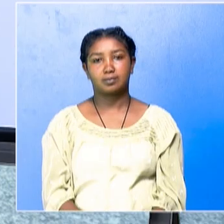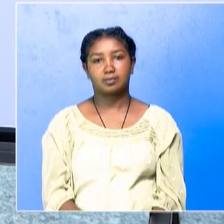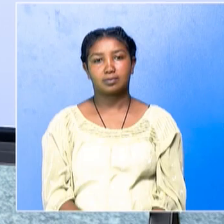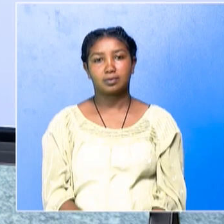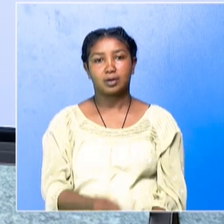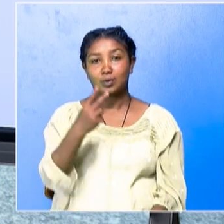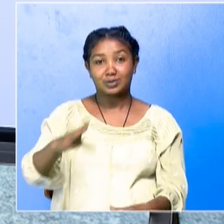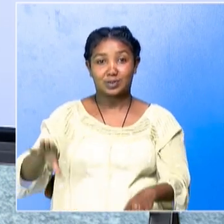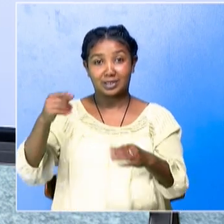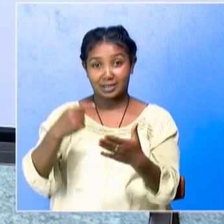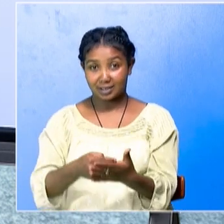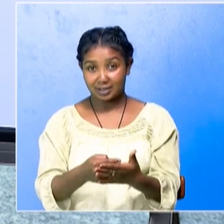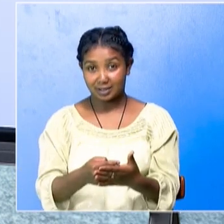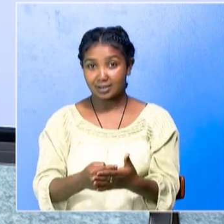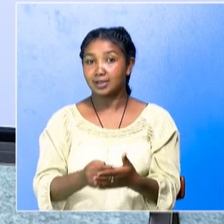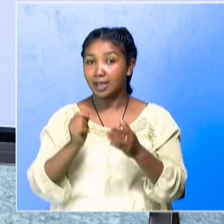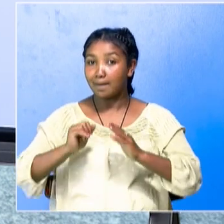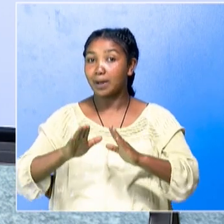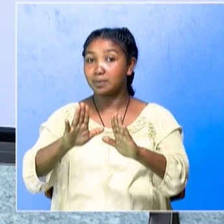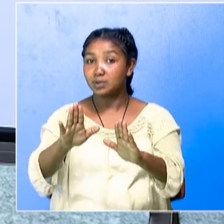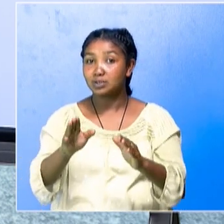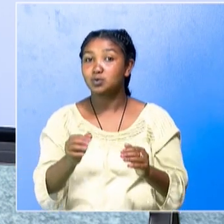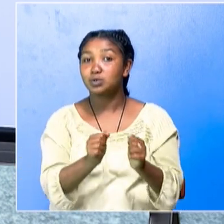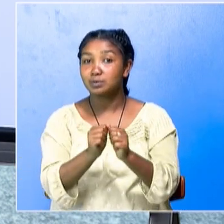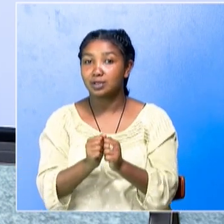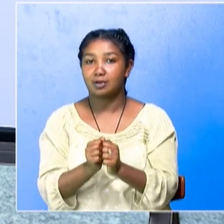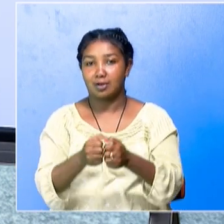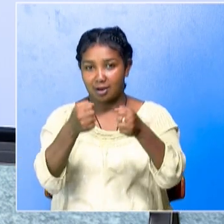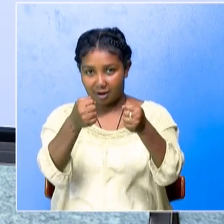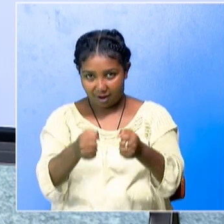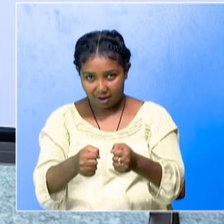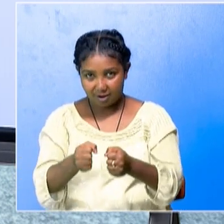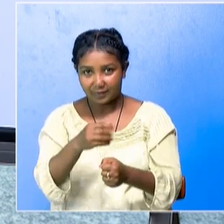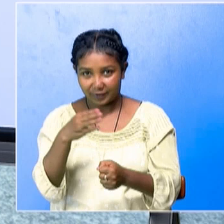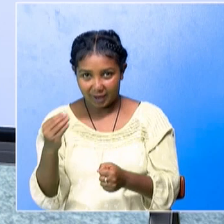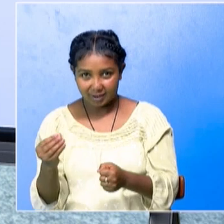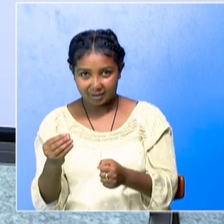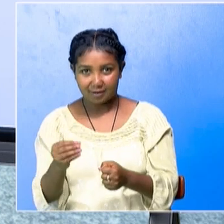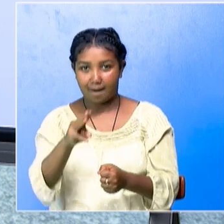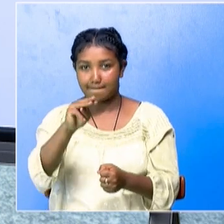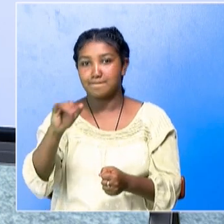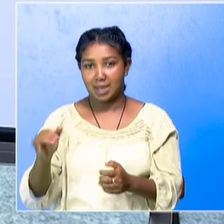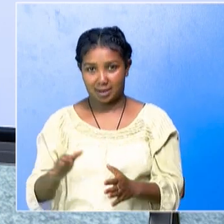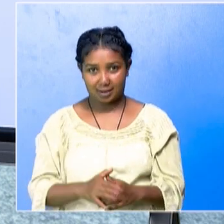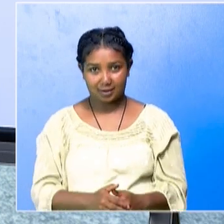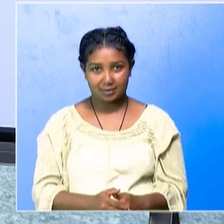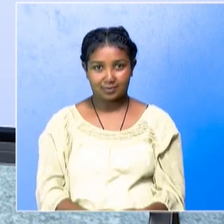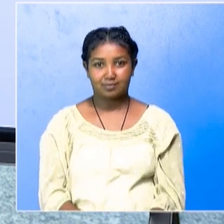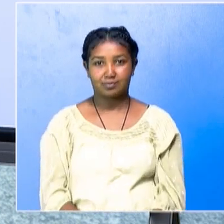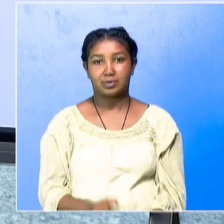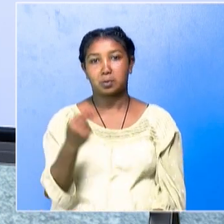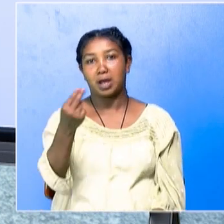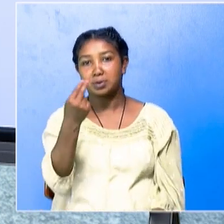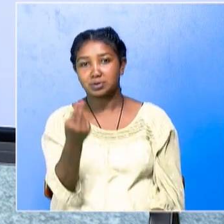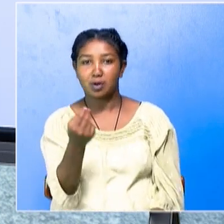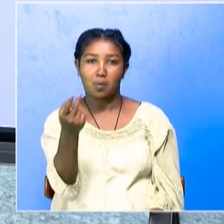Look, students, here. Let's get what? Permission with what? Can and also may. Here is. We can